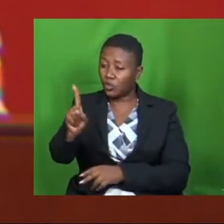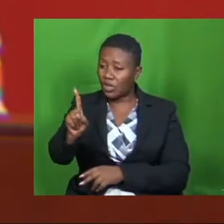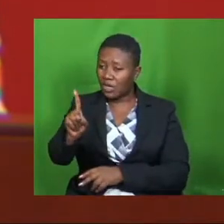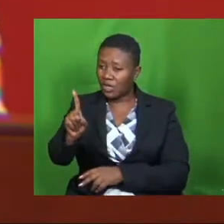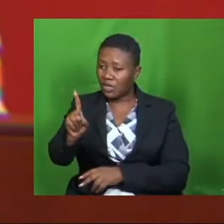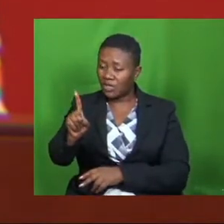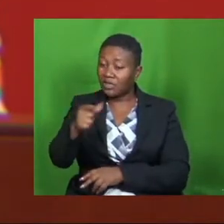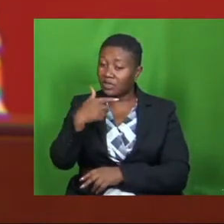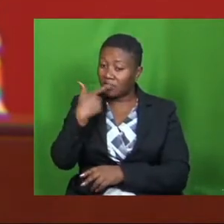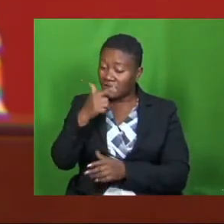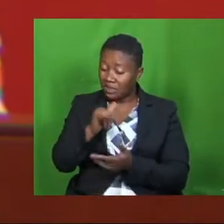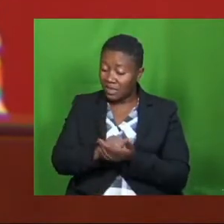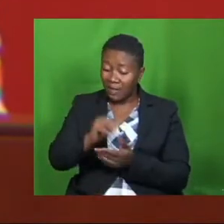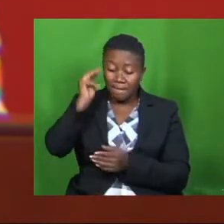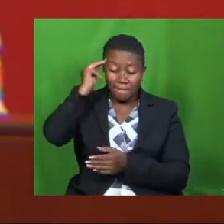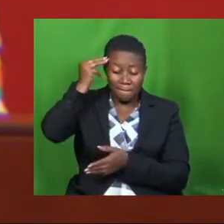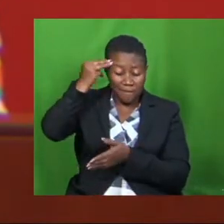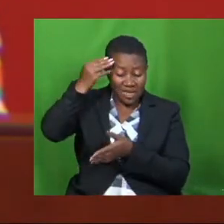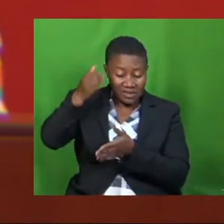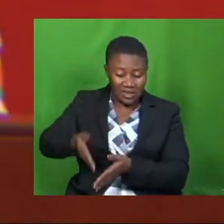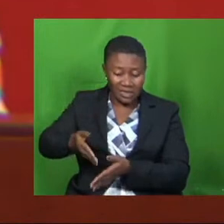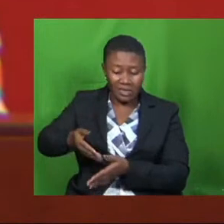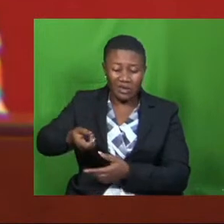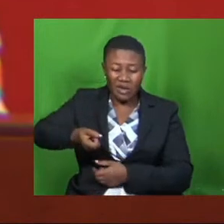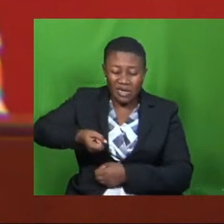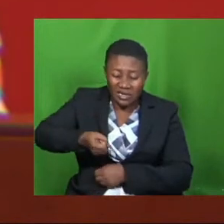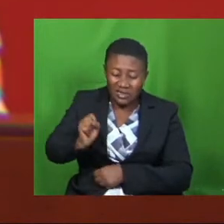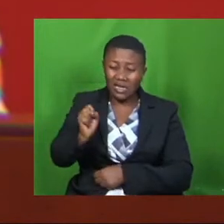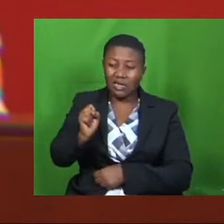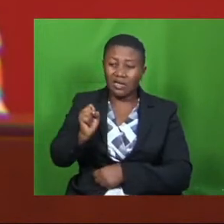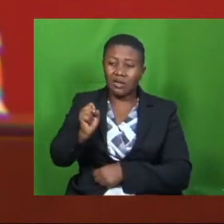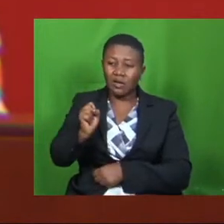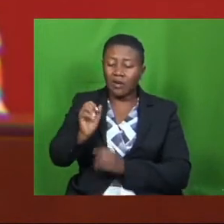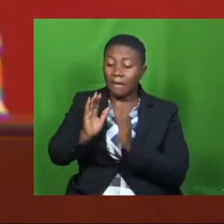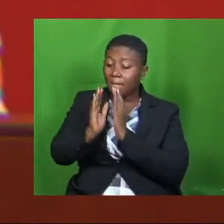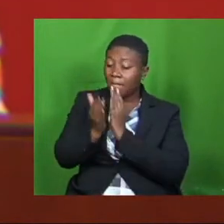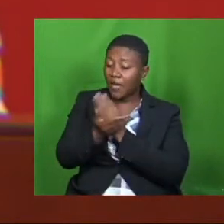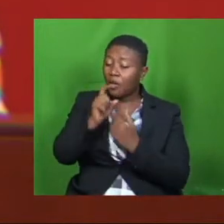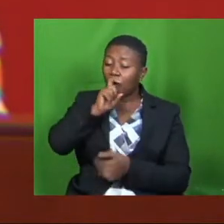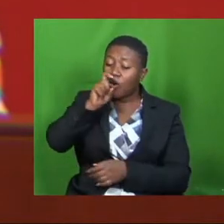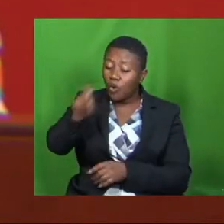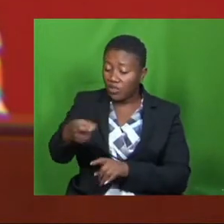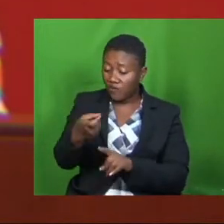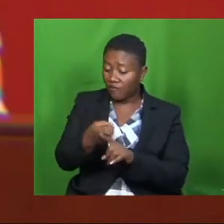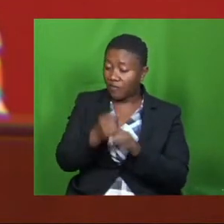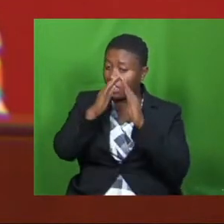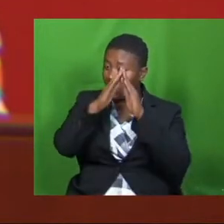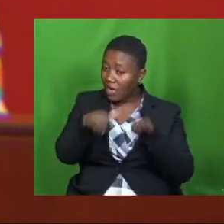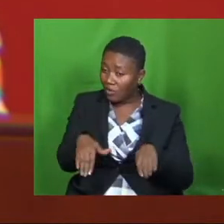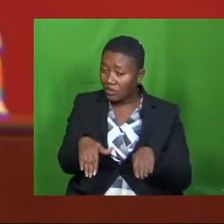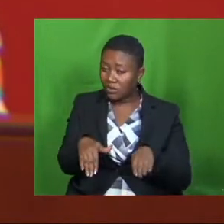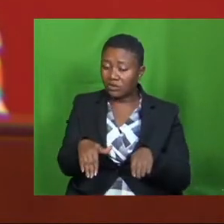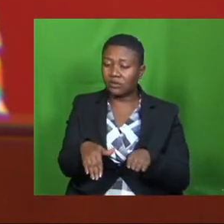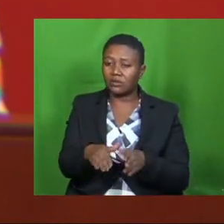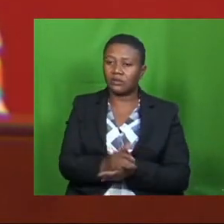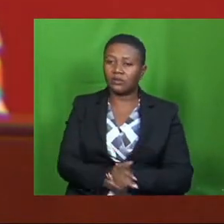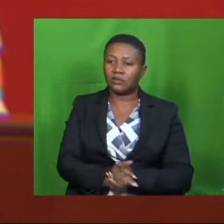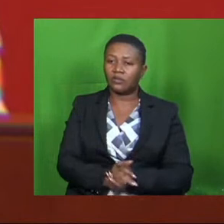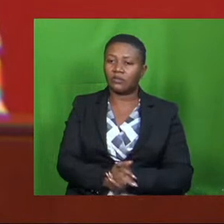Doc, I so much have high regards for you. If you disagree with me, can I resume my seat and allow you to canvass your